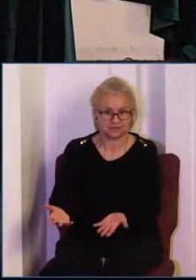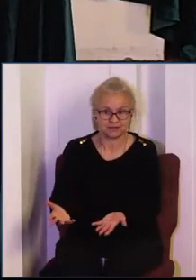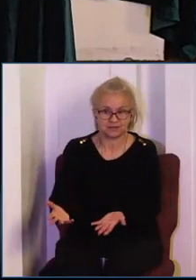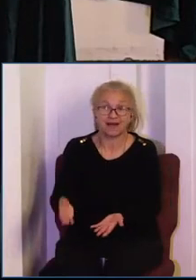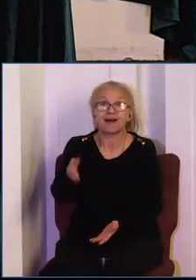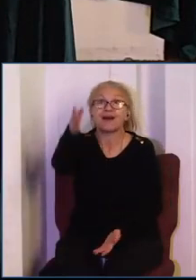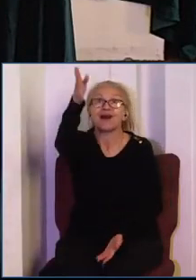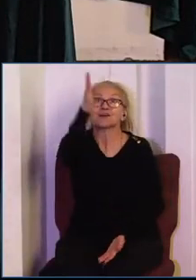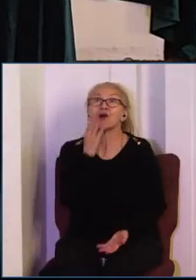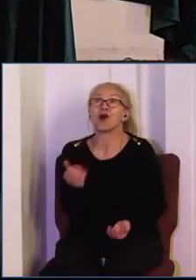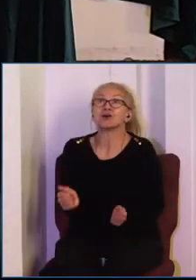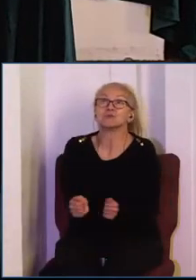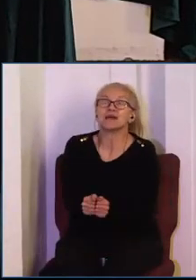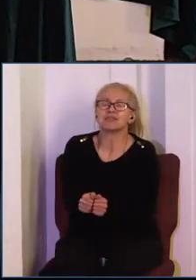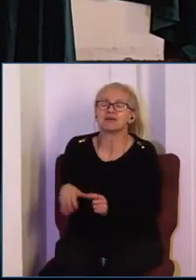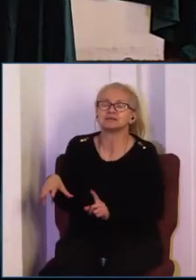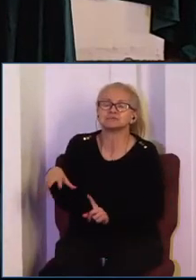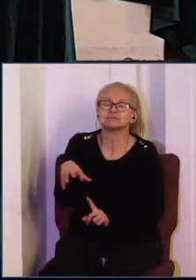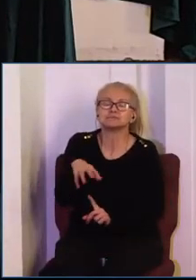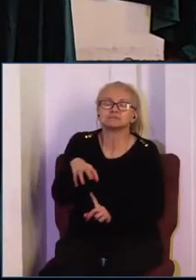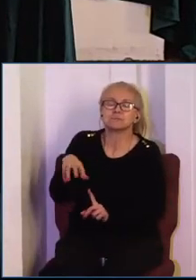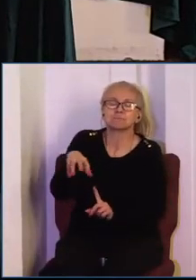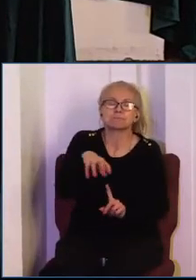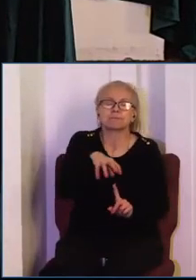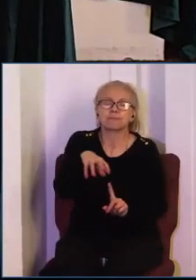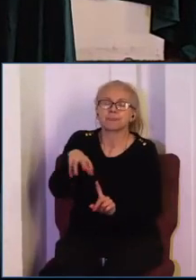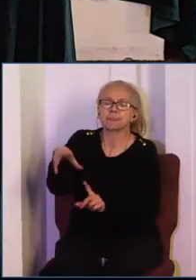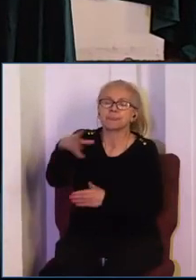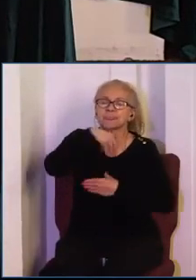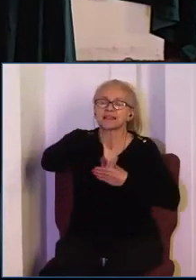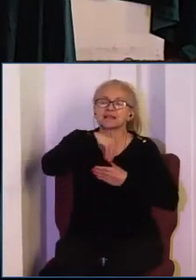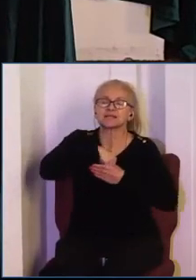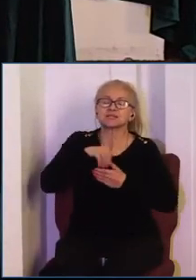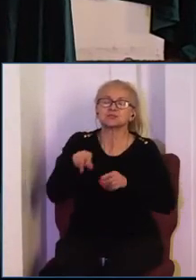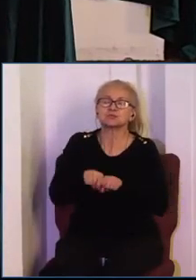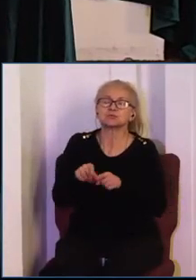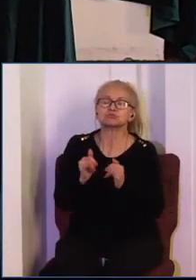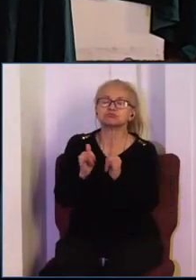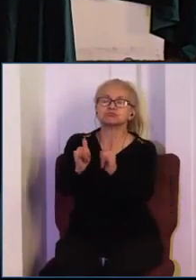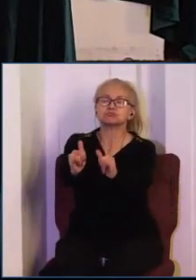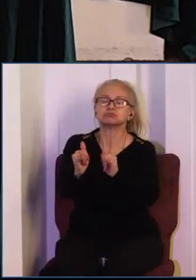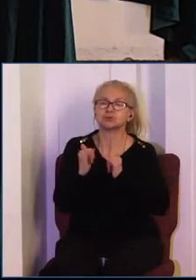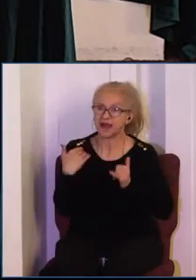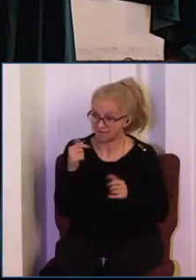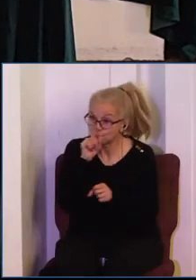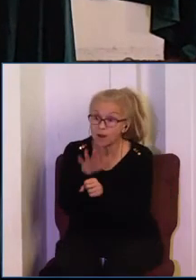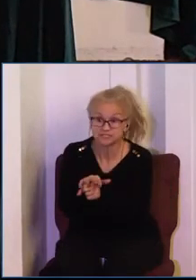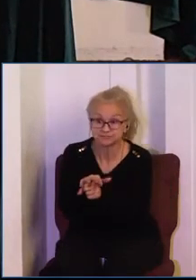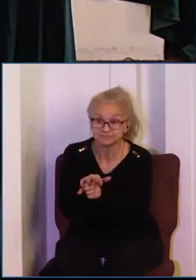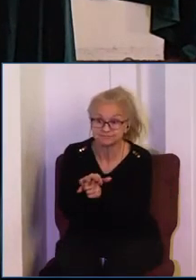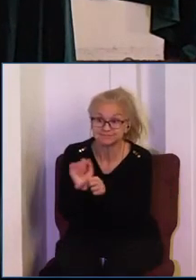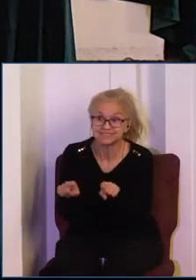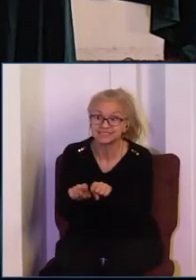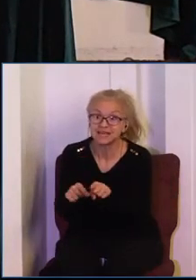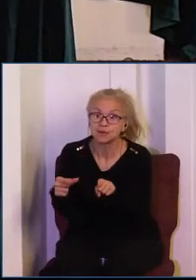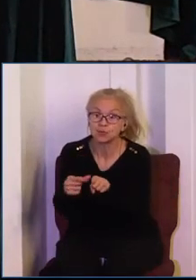is with us and in us. And we have that promise. That's that same word of prophecy, that